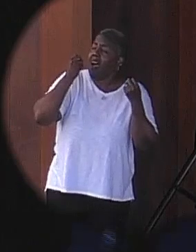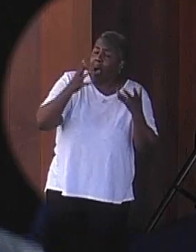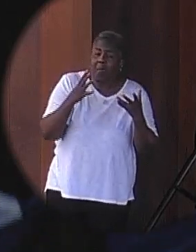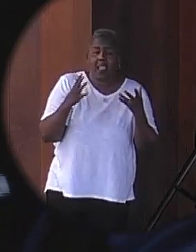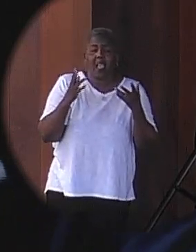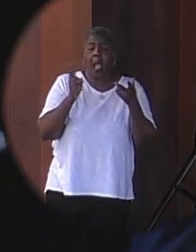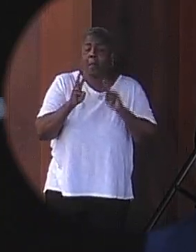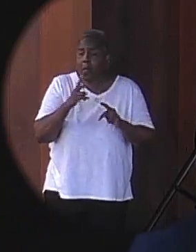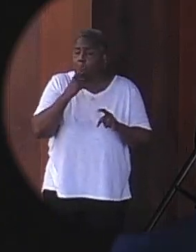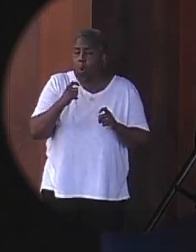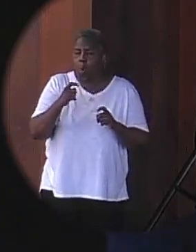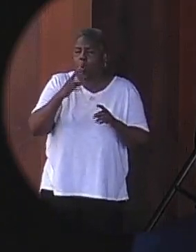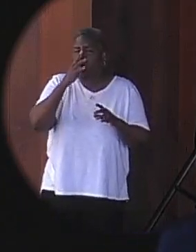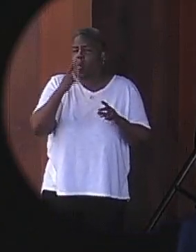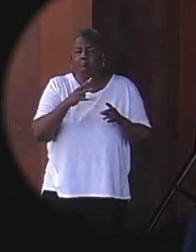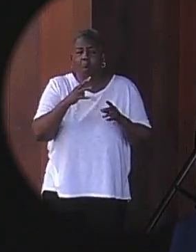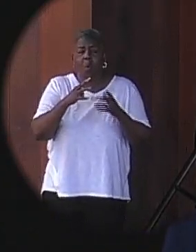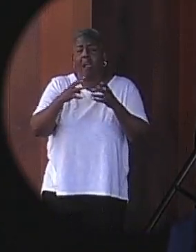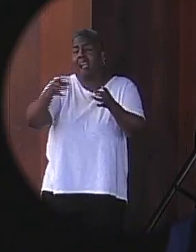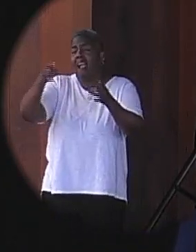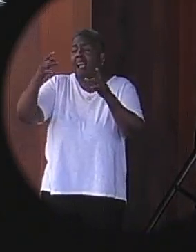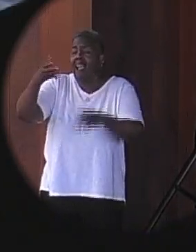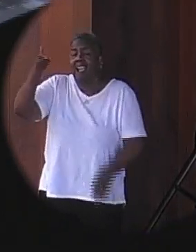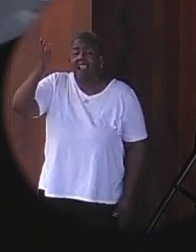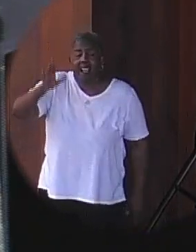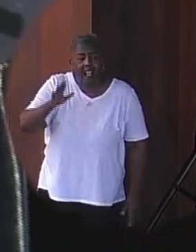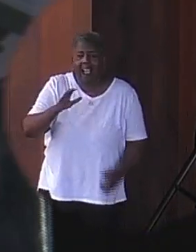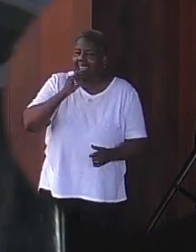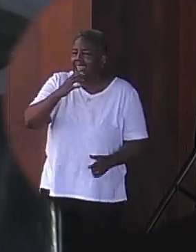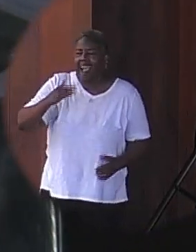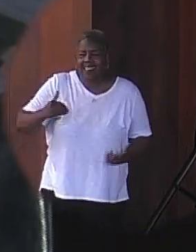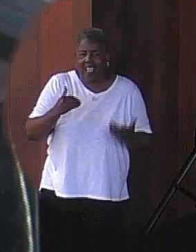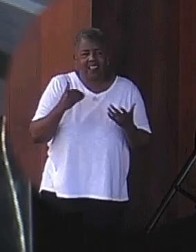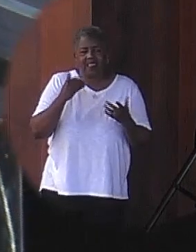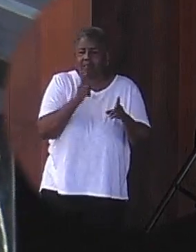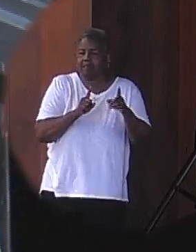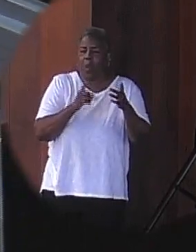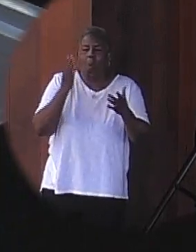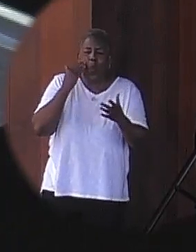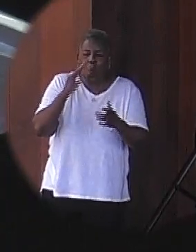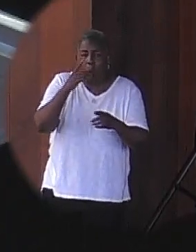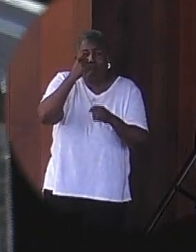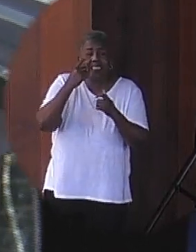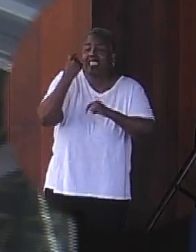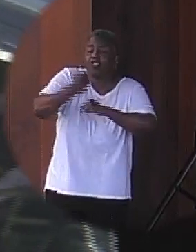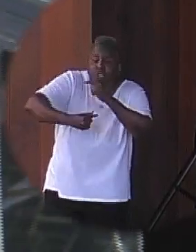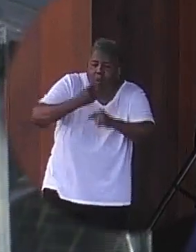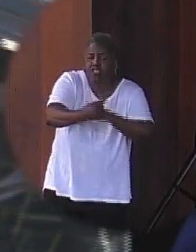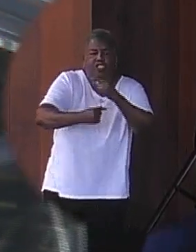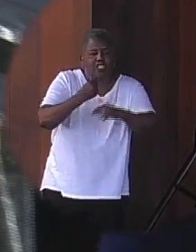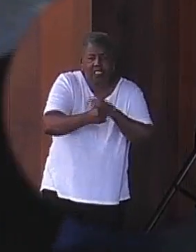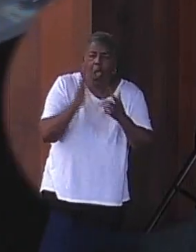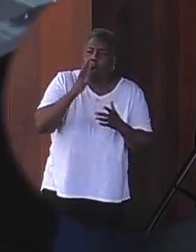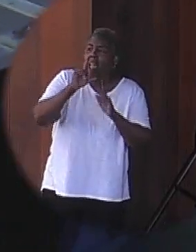atheists that are being trained by the pandemic has yet to be discovered. Because there's a generation that